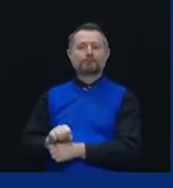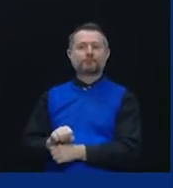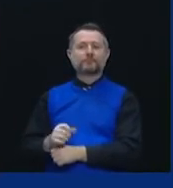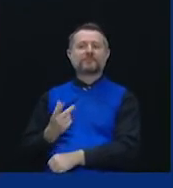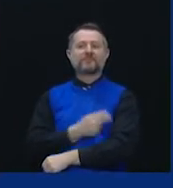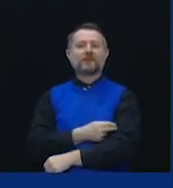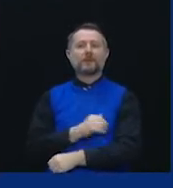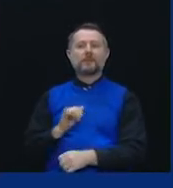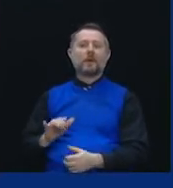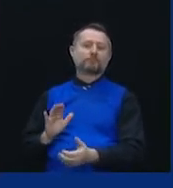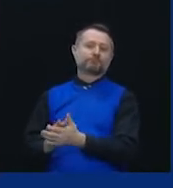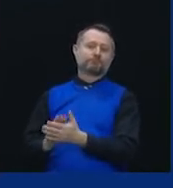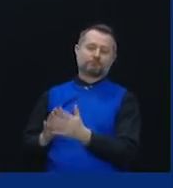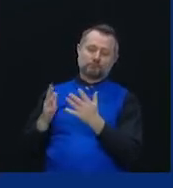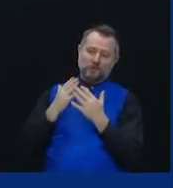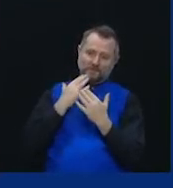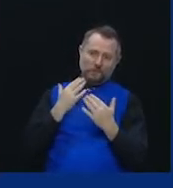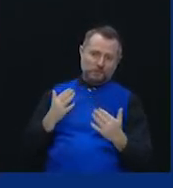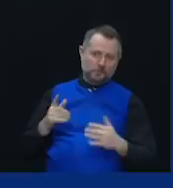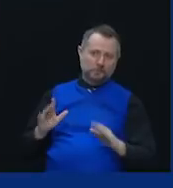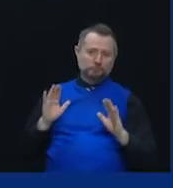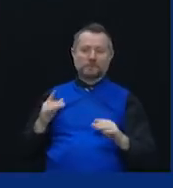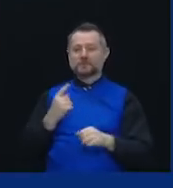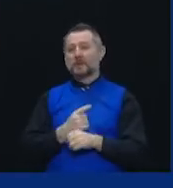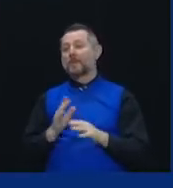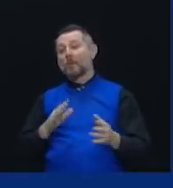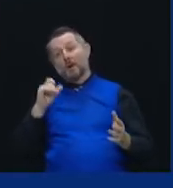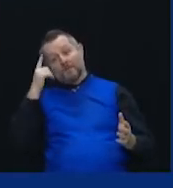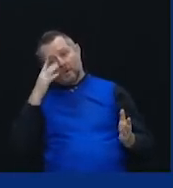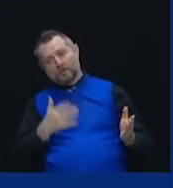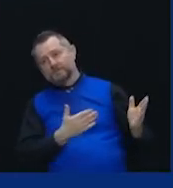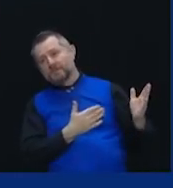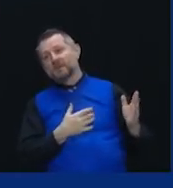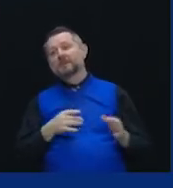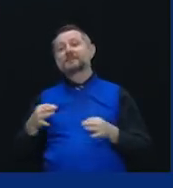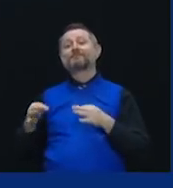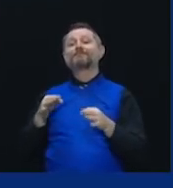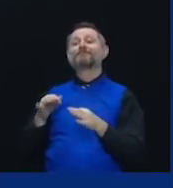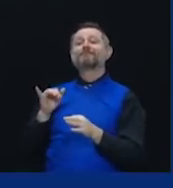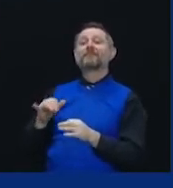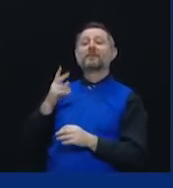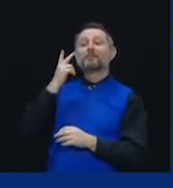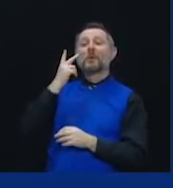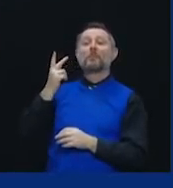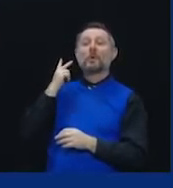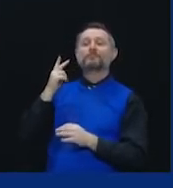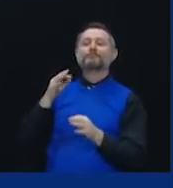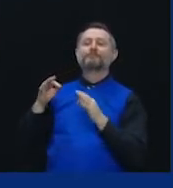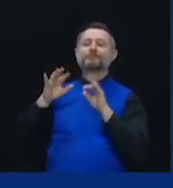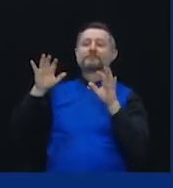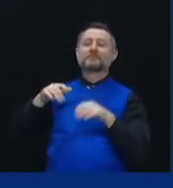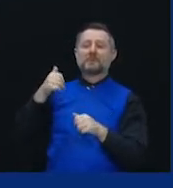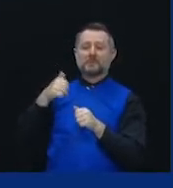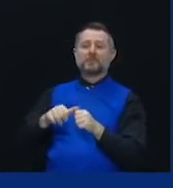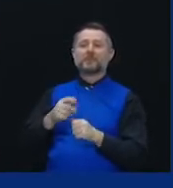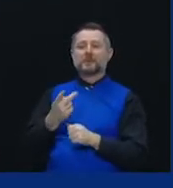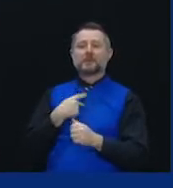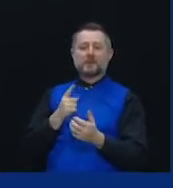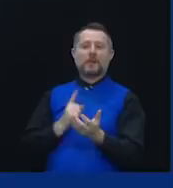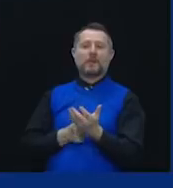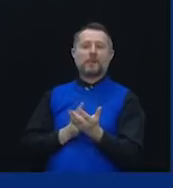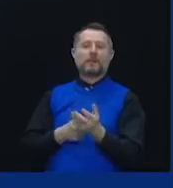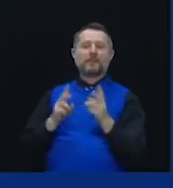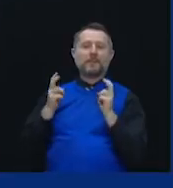that's a great thing. So today's a great day for that. Governor, as for the memorial, let me just say this. We've spoken about the memorial several times over the